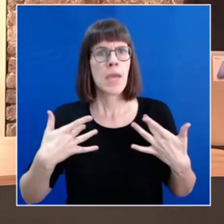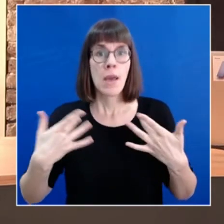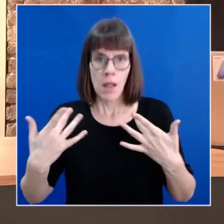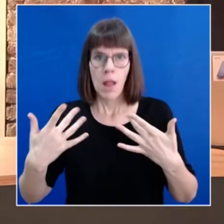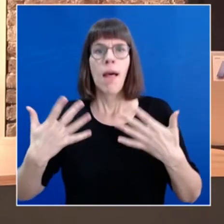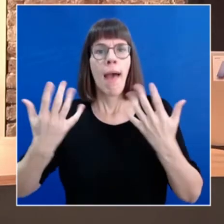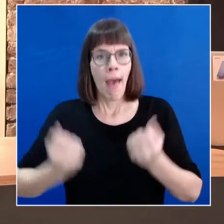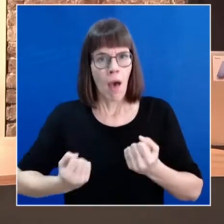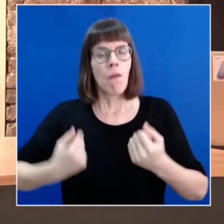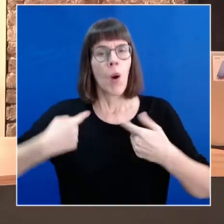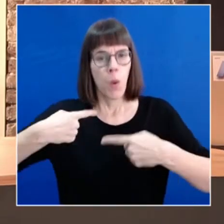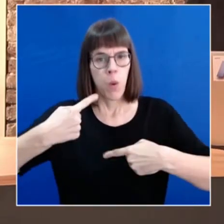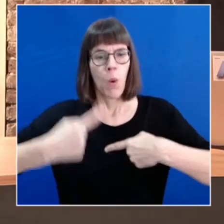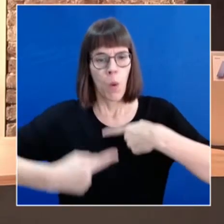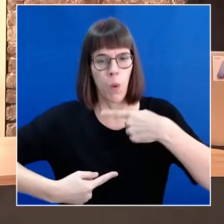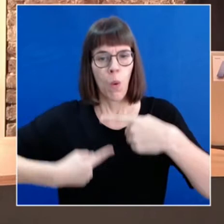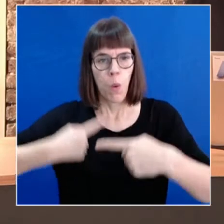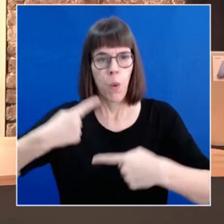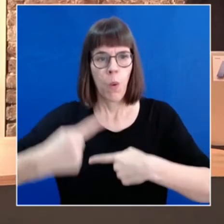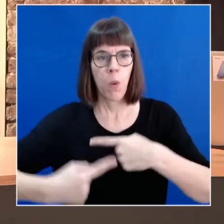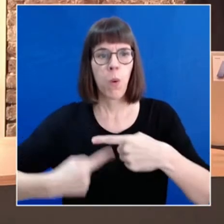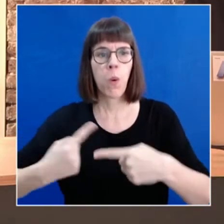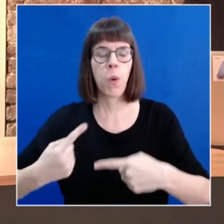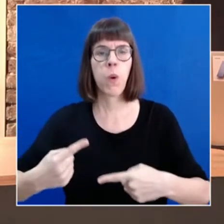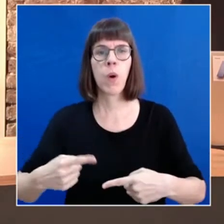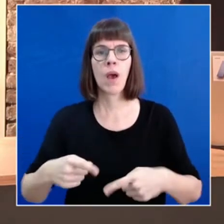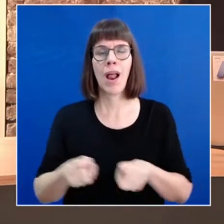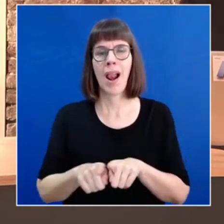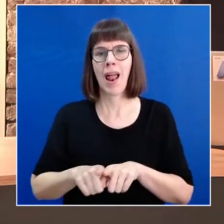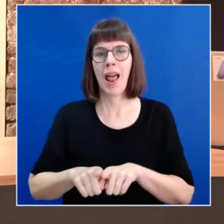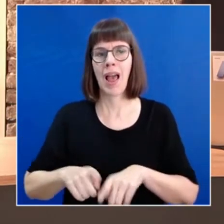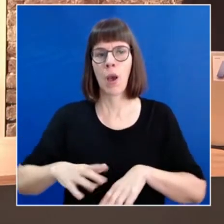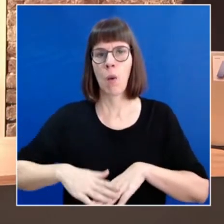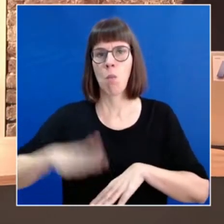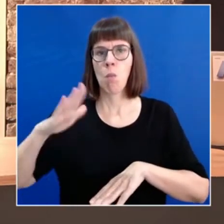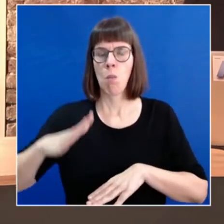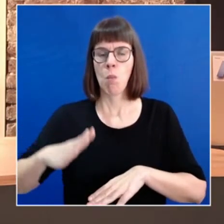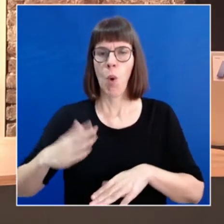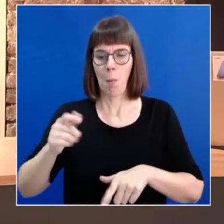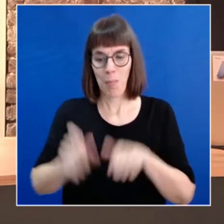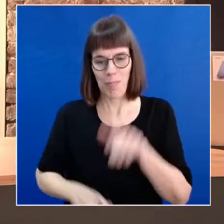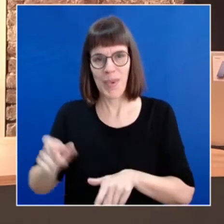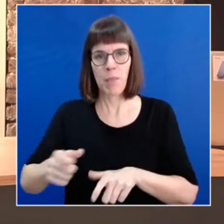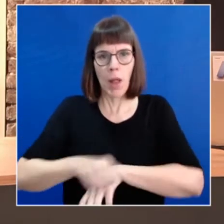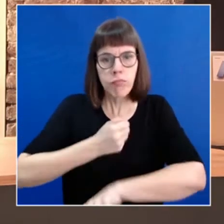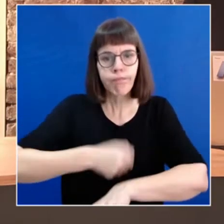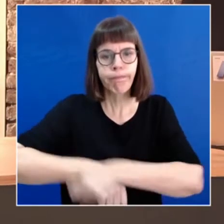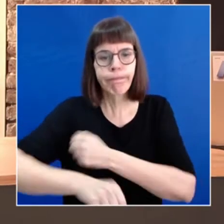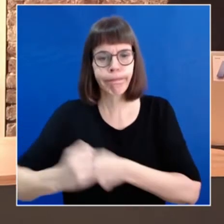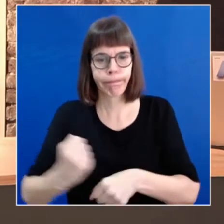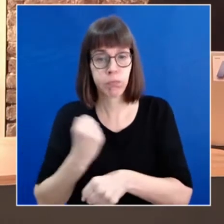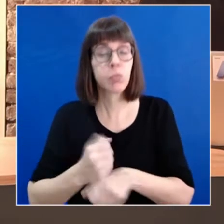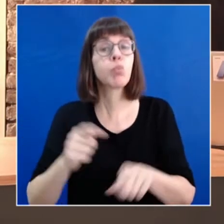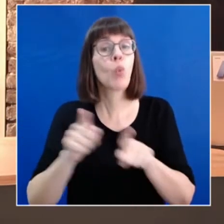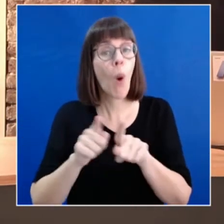coming, you can say, from bottom up, but then from people who feel this, but also from companies. And Microsoft is really not bottom, it's a really